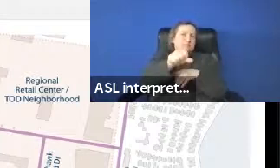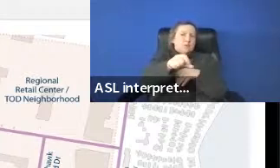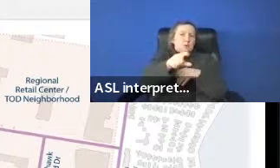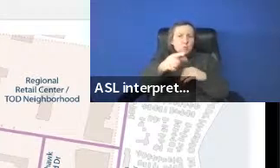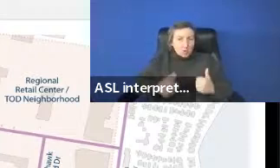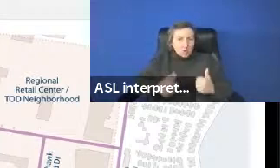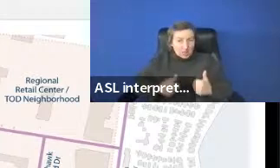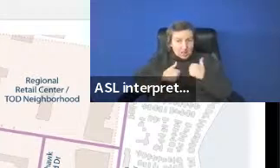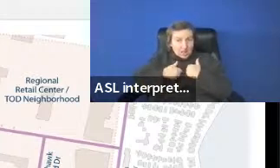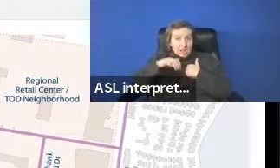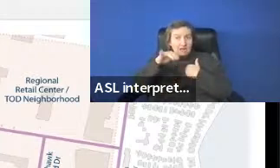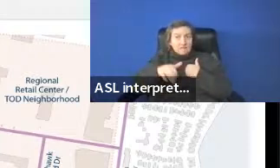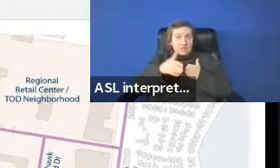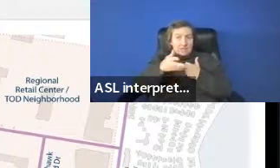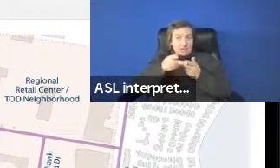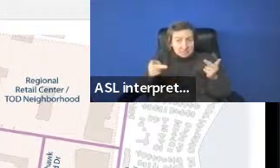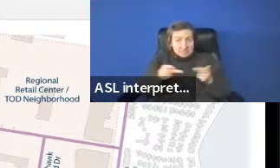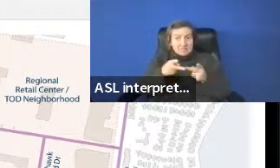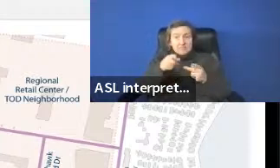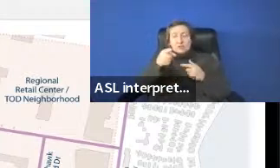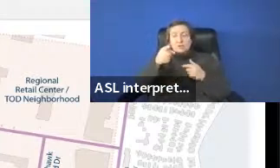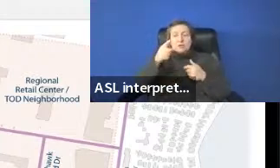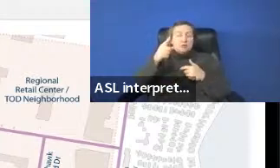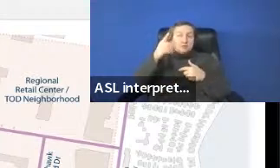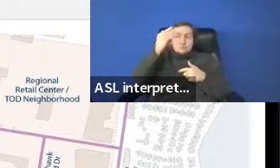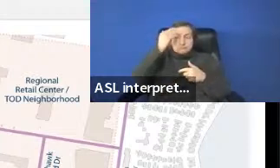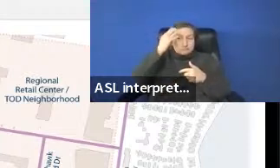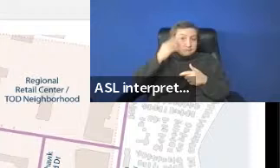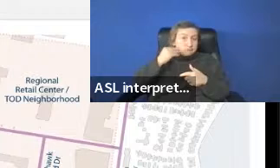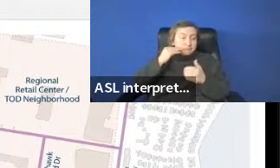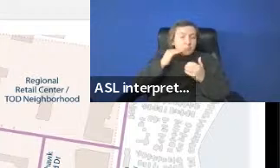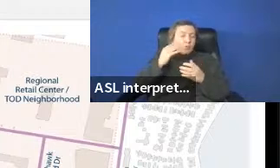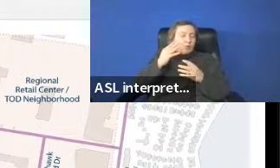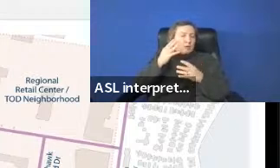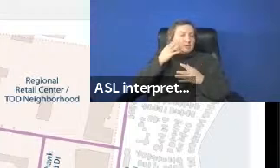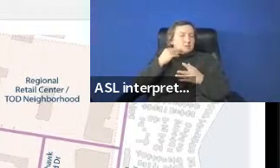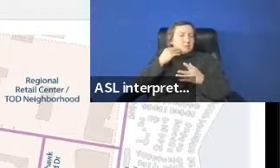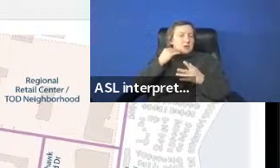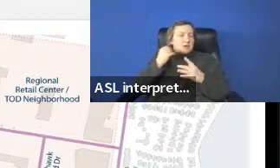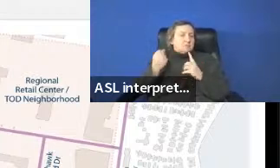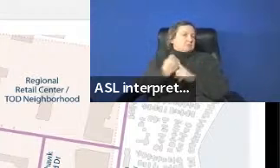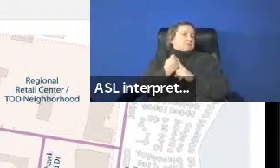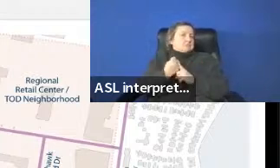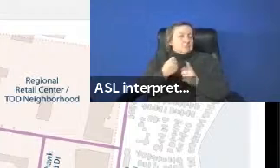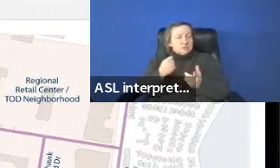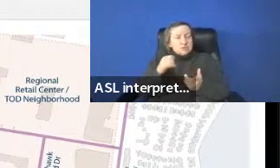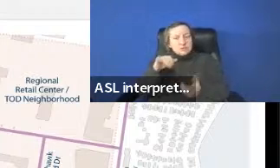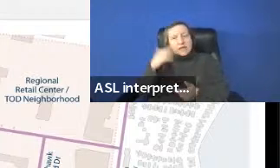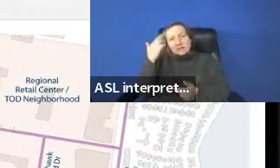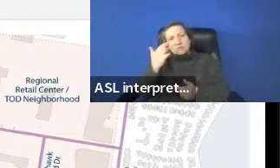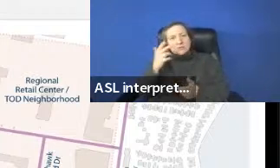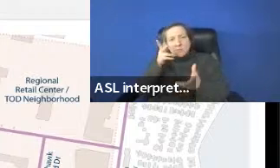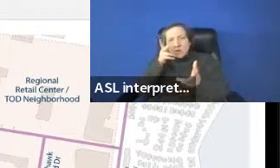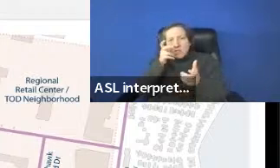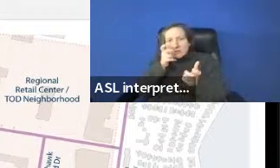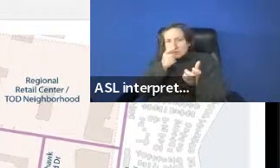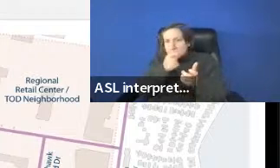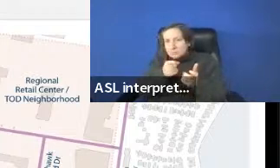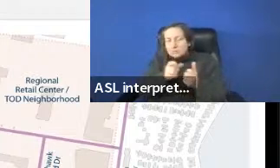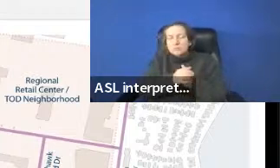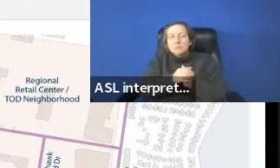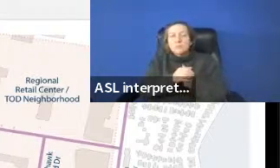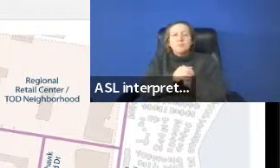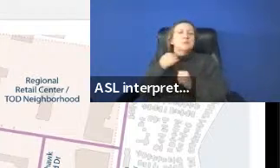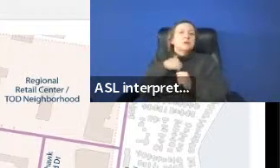and you'll live the impacts of it. And so that's why we're listening to you. All right, we